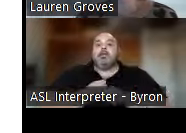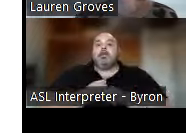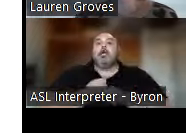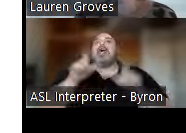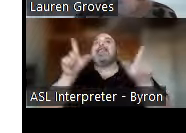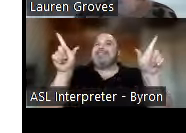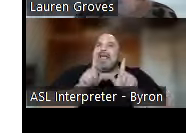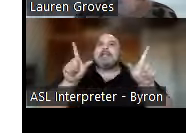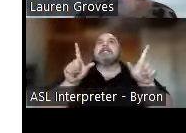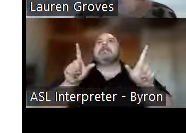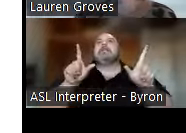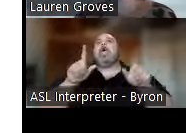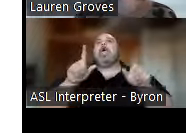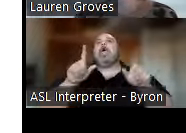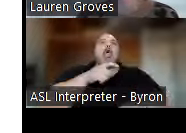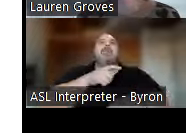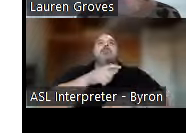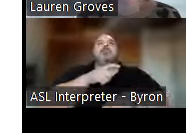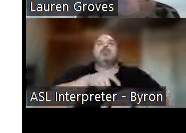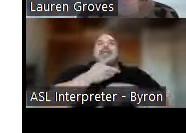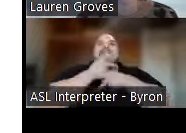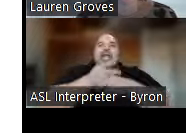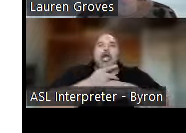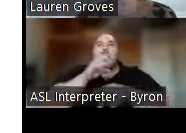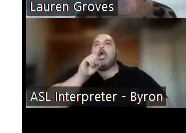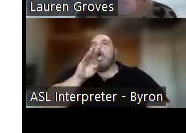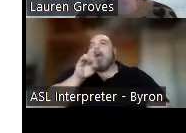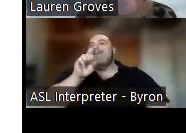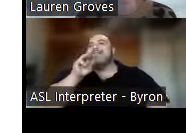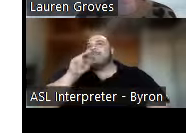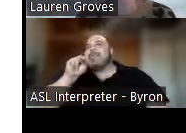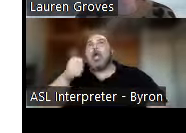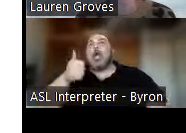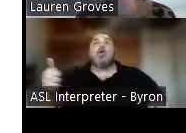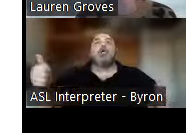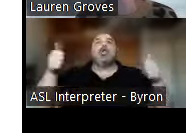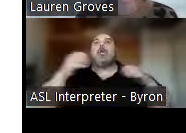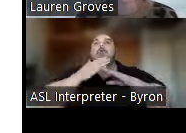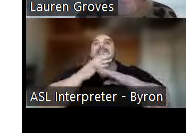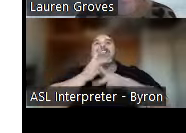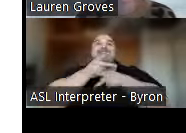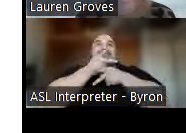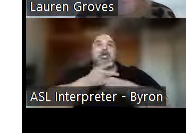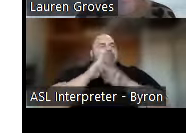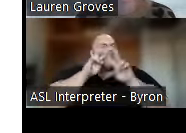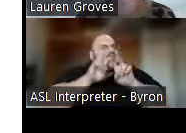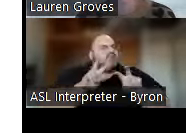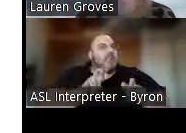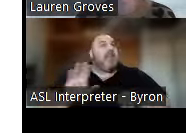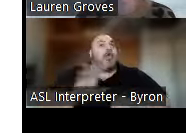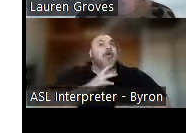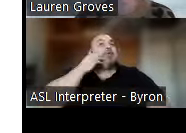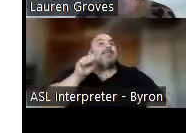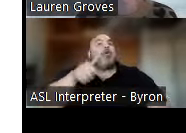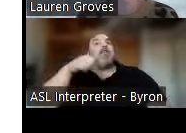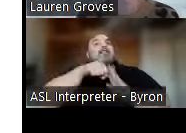licensing, long-term care, ombudsman, and adult protective services and their experiences to other states to prevent and